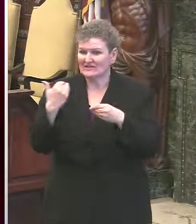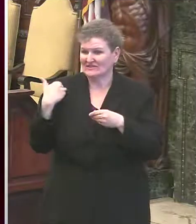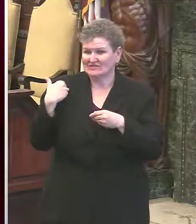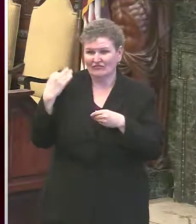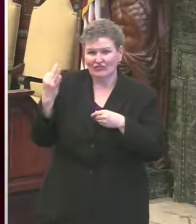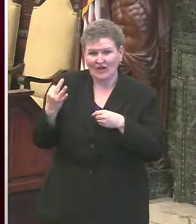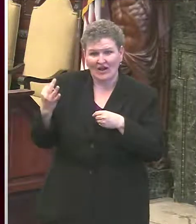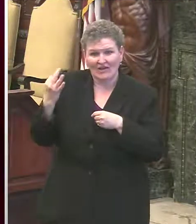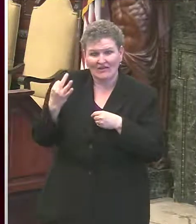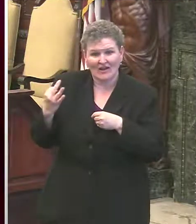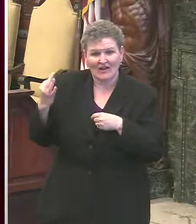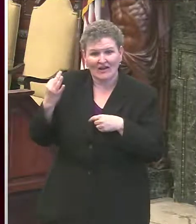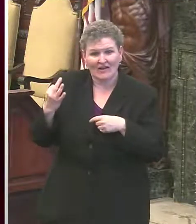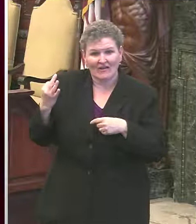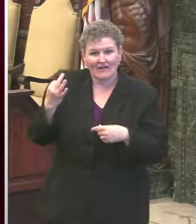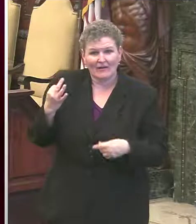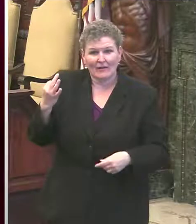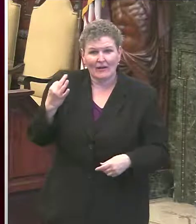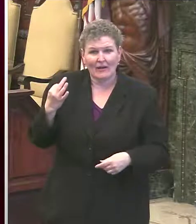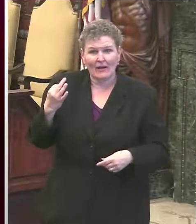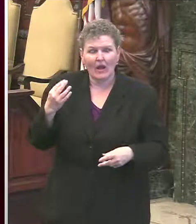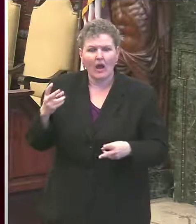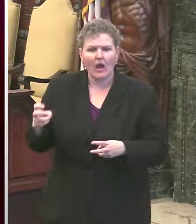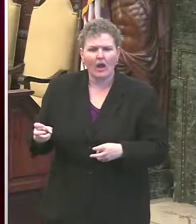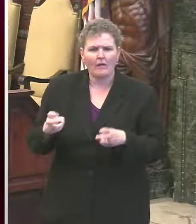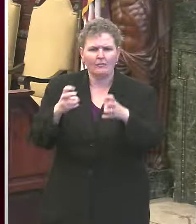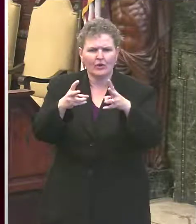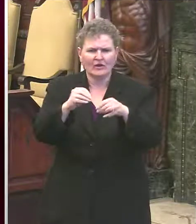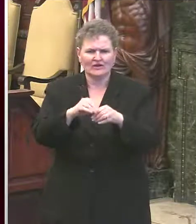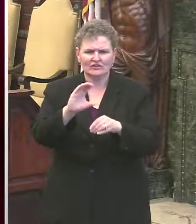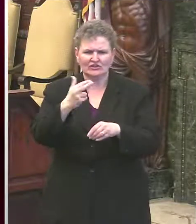dropping a link in the chat right now.